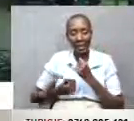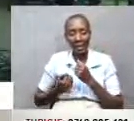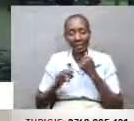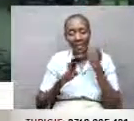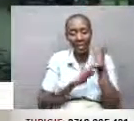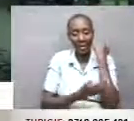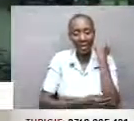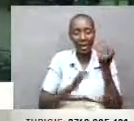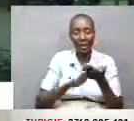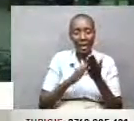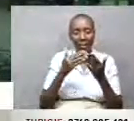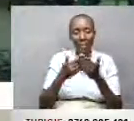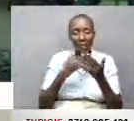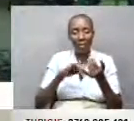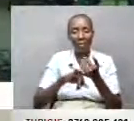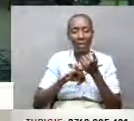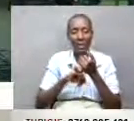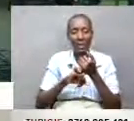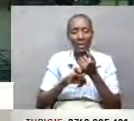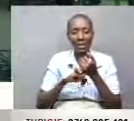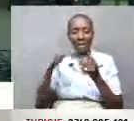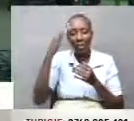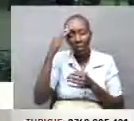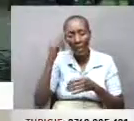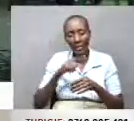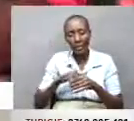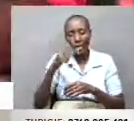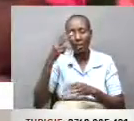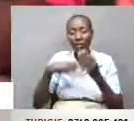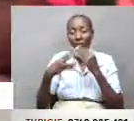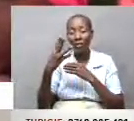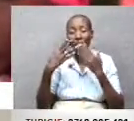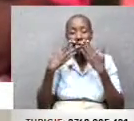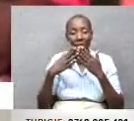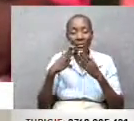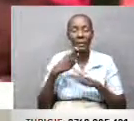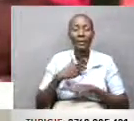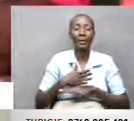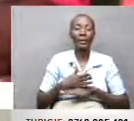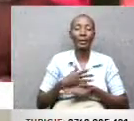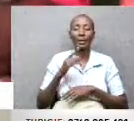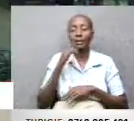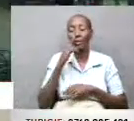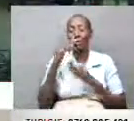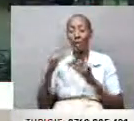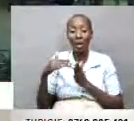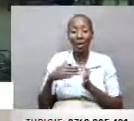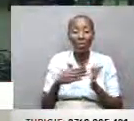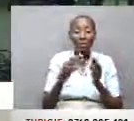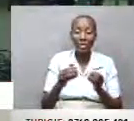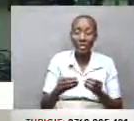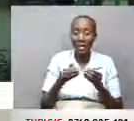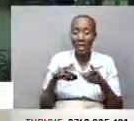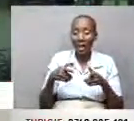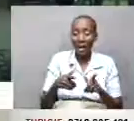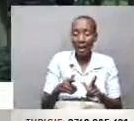they are married, and basically just because after form 4 they are left to stay in their homes with nothing to do. So we try to give them an opportunity that could engage their